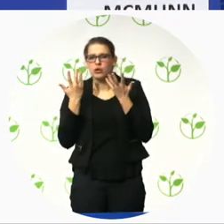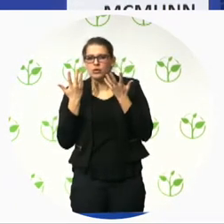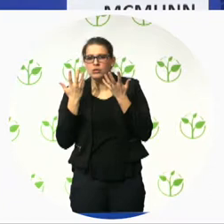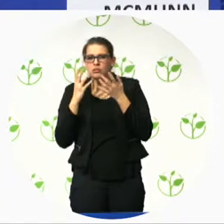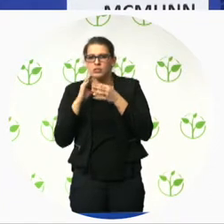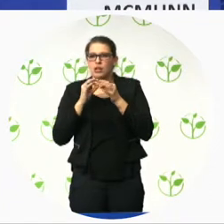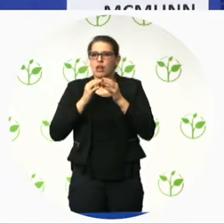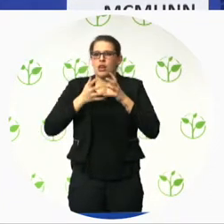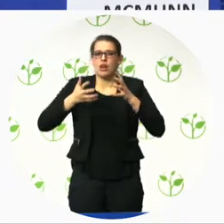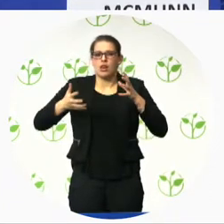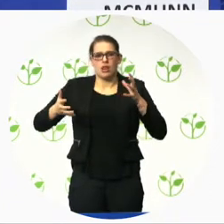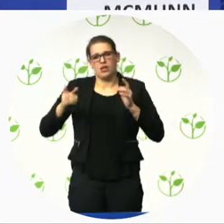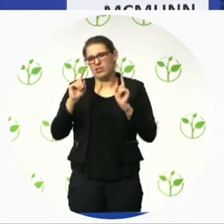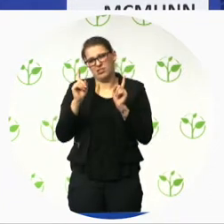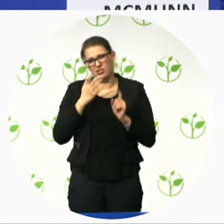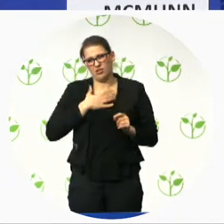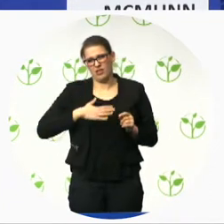I'm not even going to attempt to read it now.